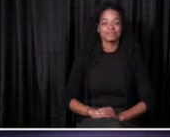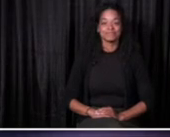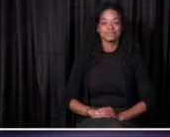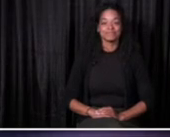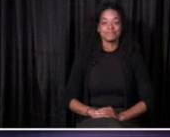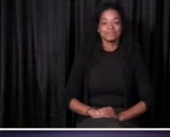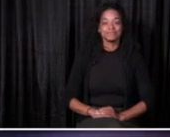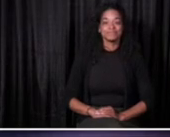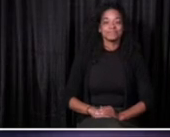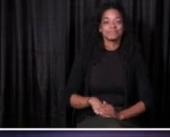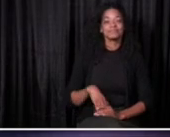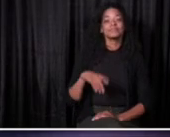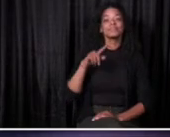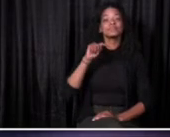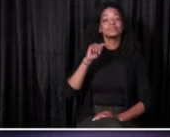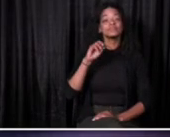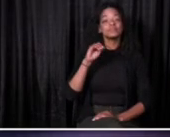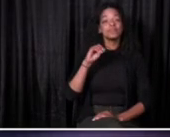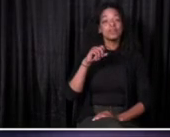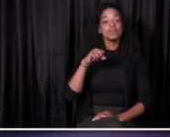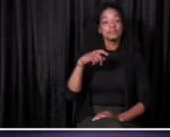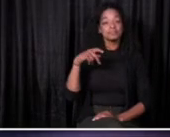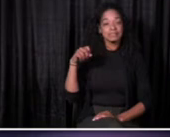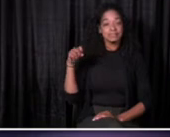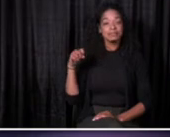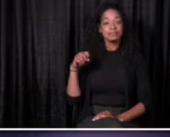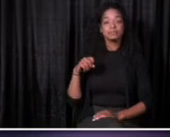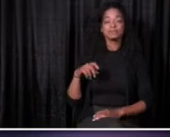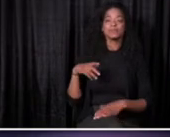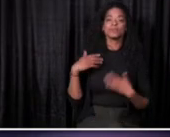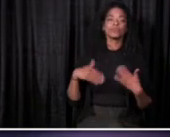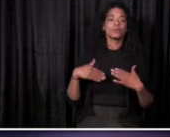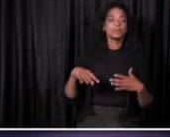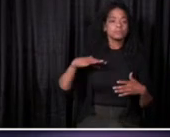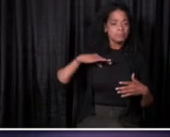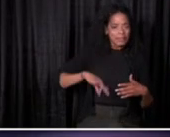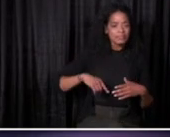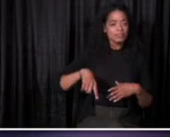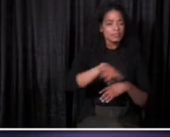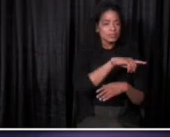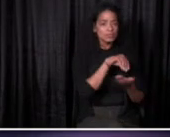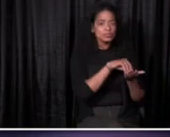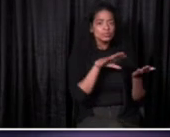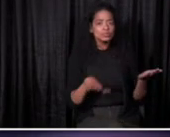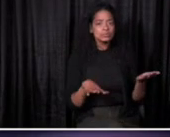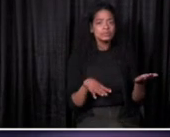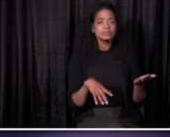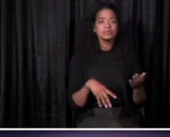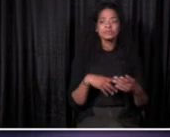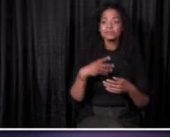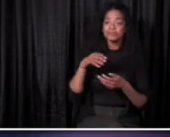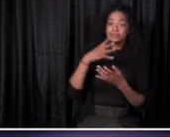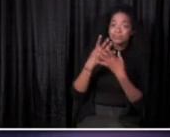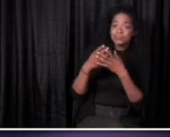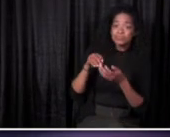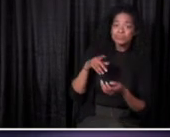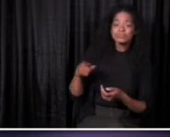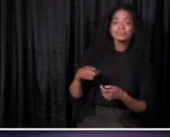TOPS benefits students, benefits the prison, benefits